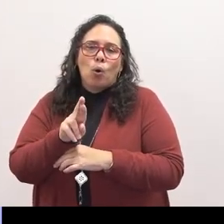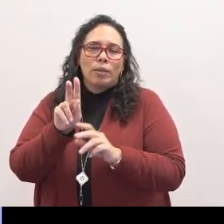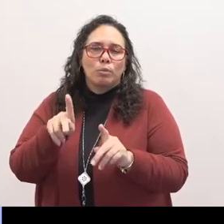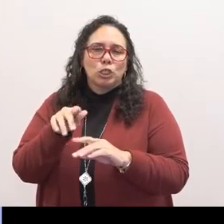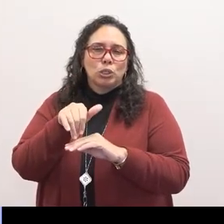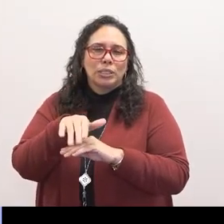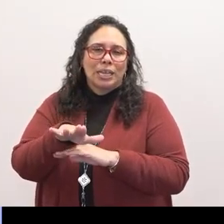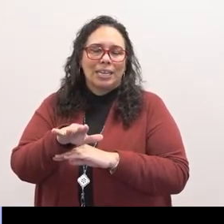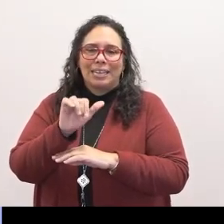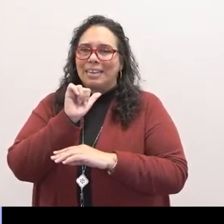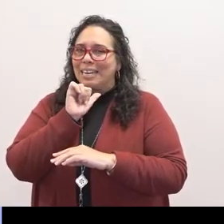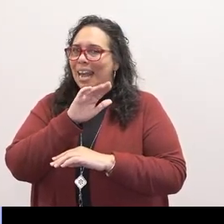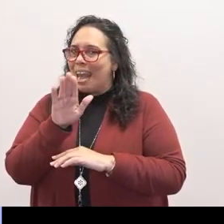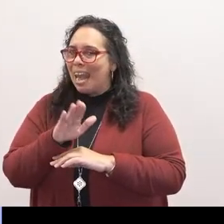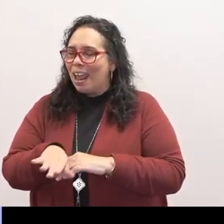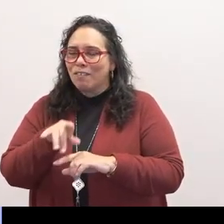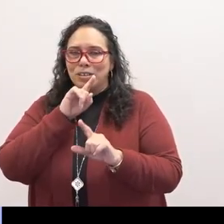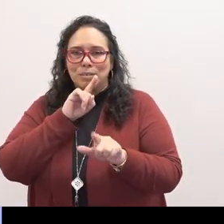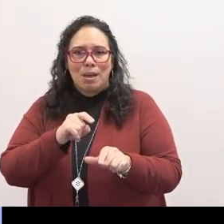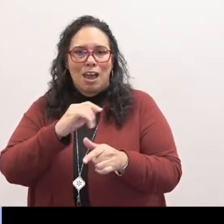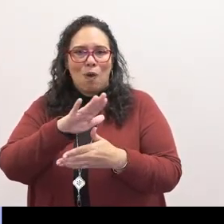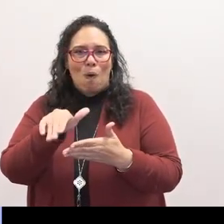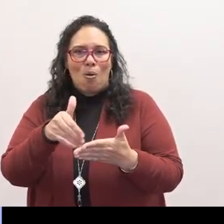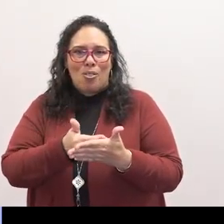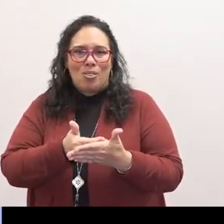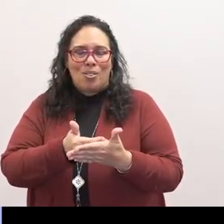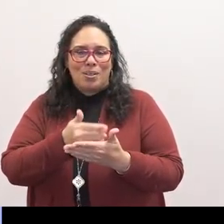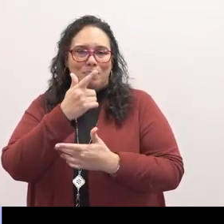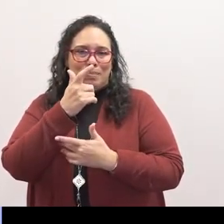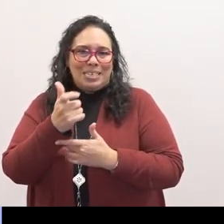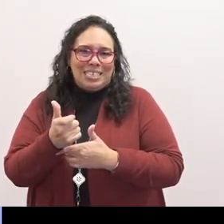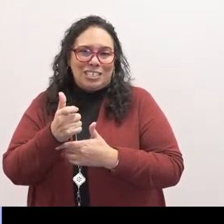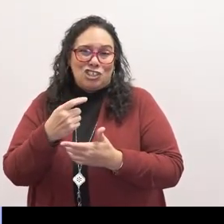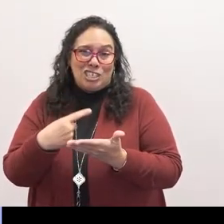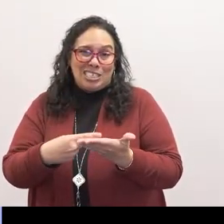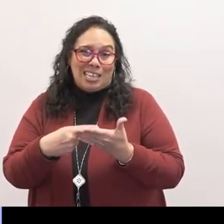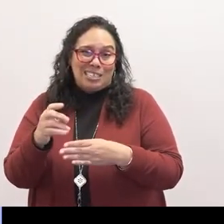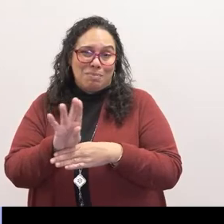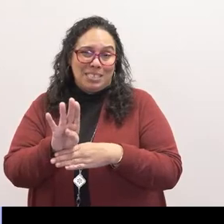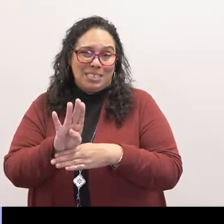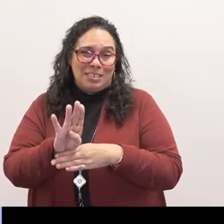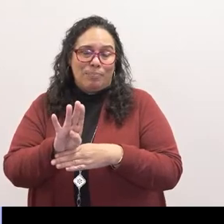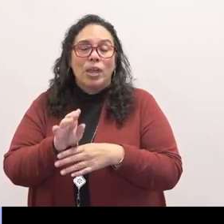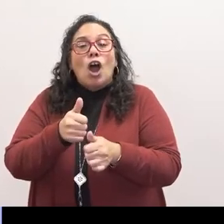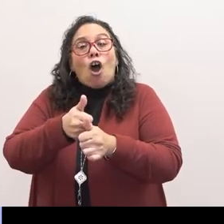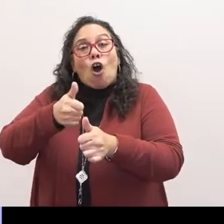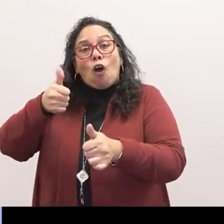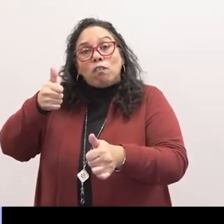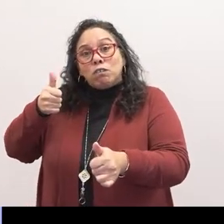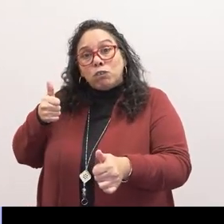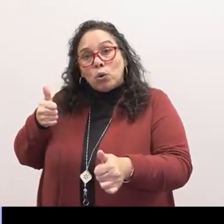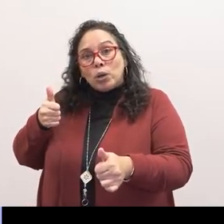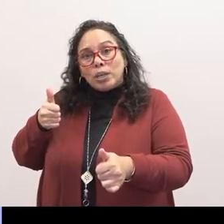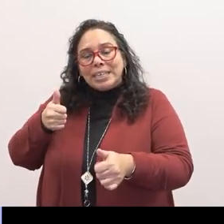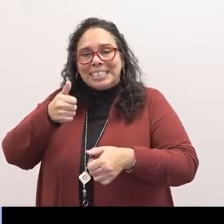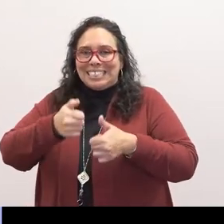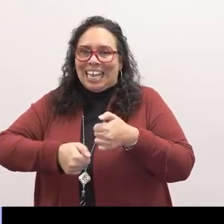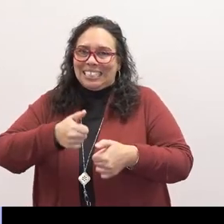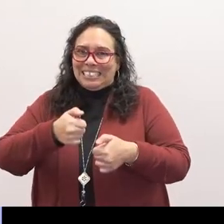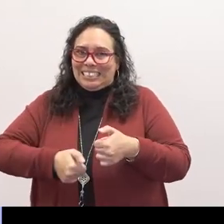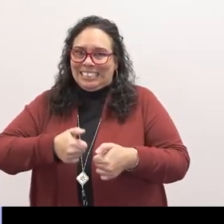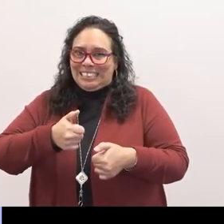at that point you're then talking about school business to all five board members. Also avoid texting, well, maybe just in general,